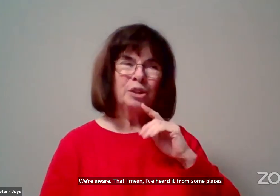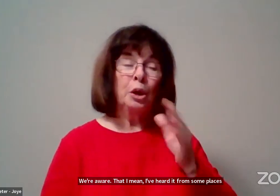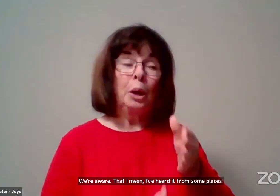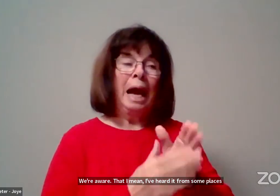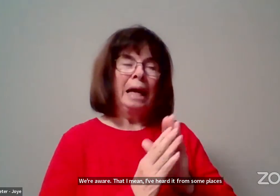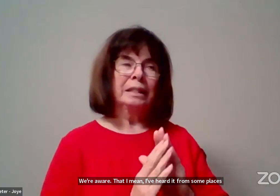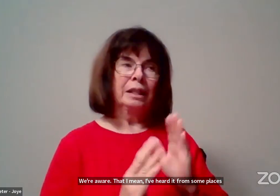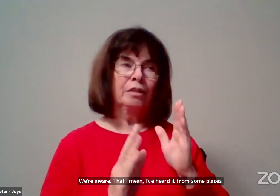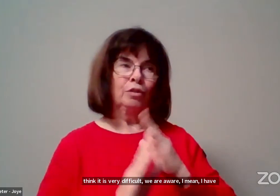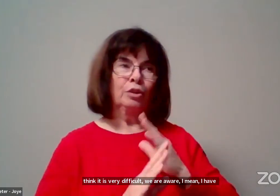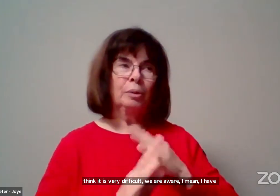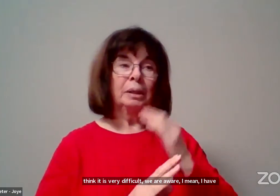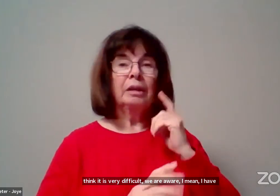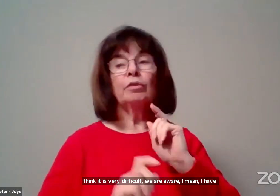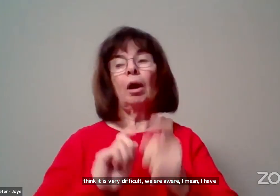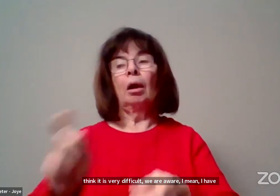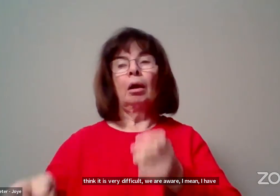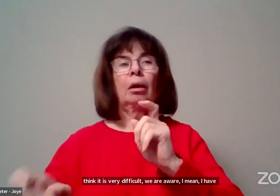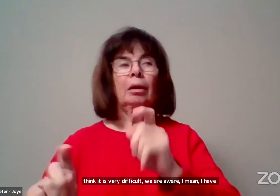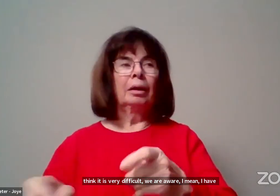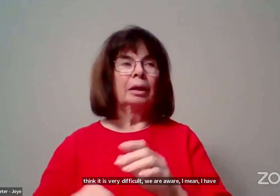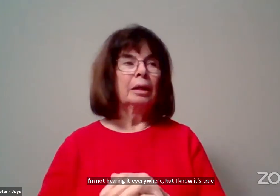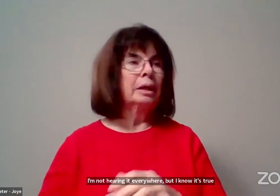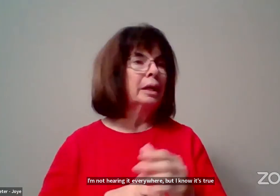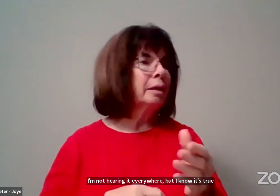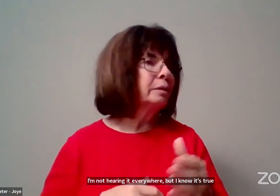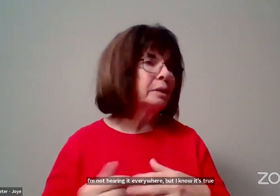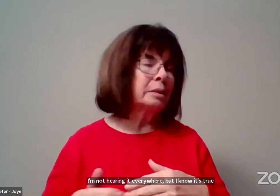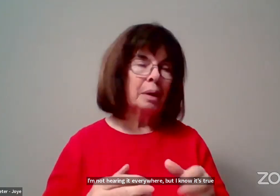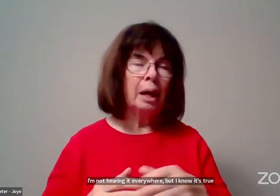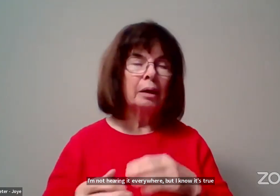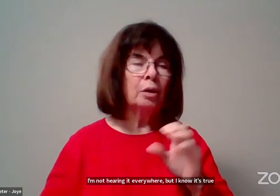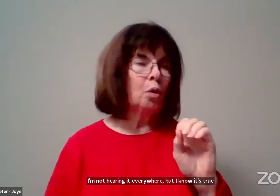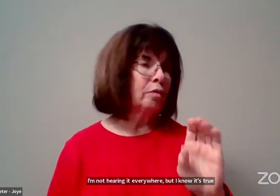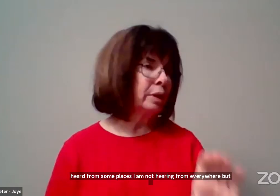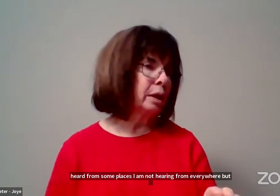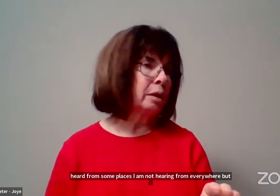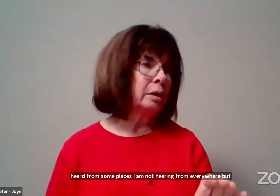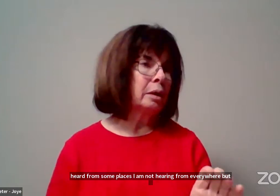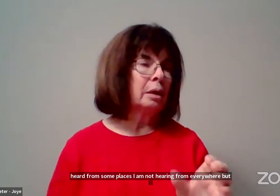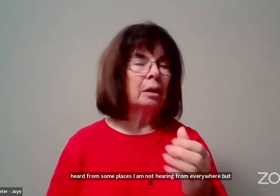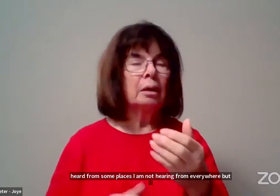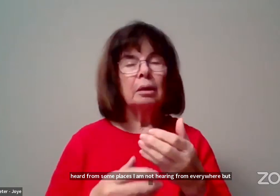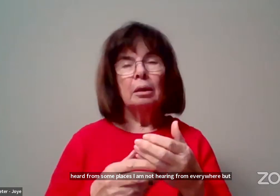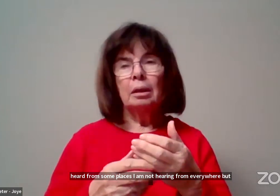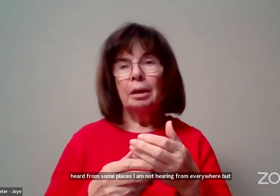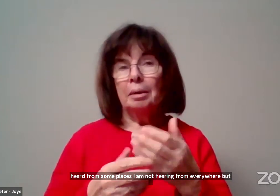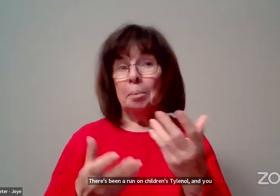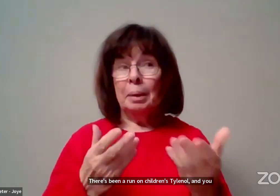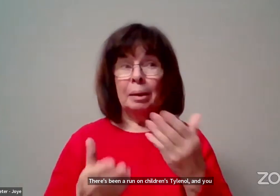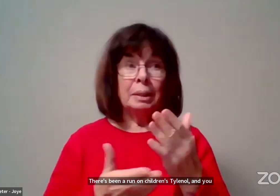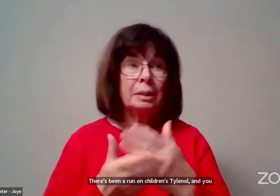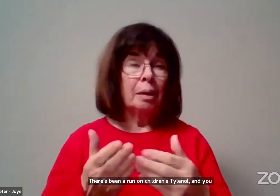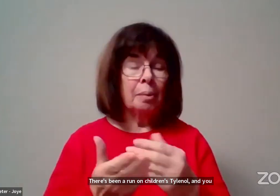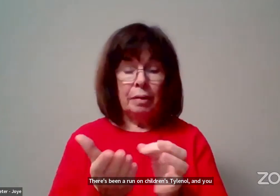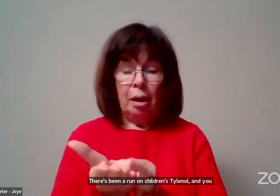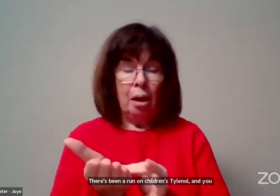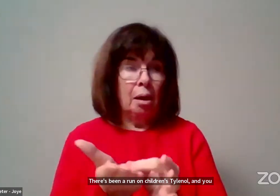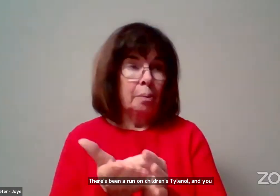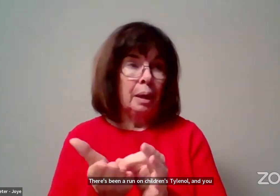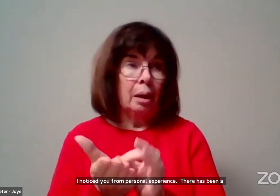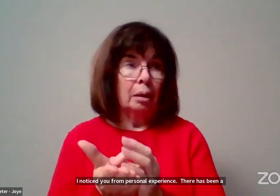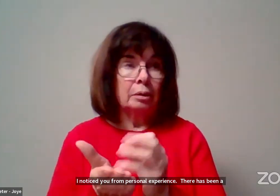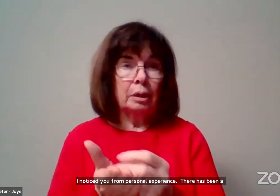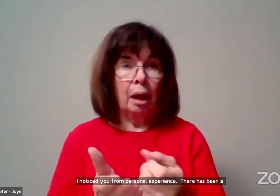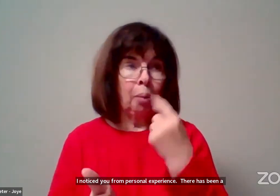that is even over the counter, with the possibility of a number of pills being taken, having an